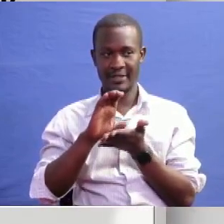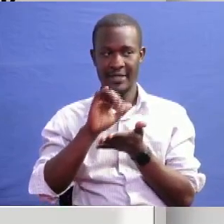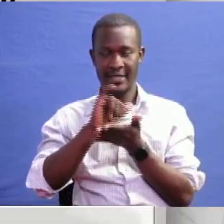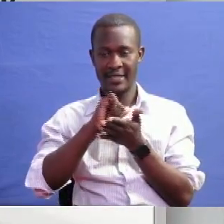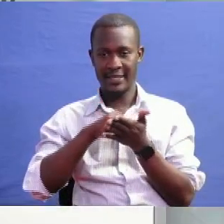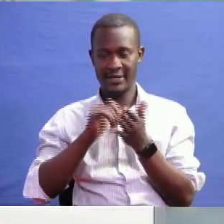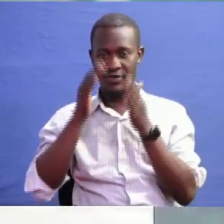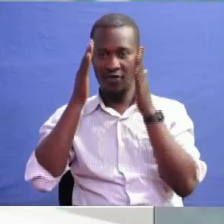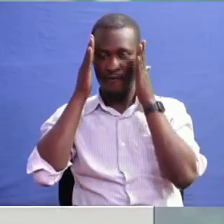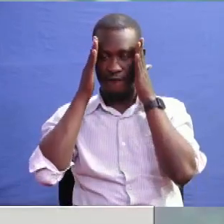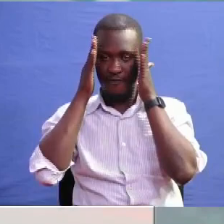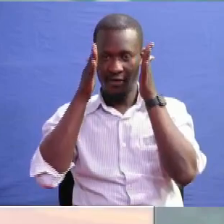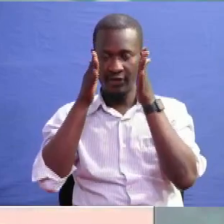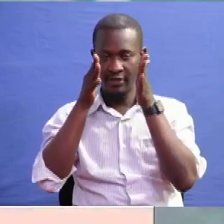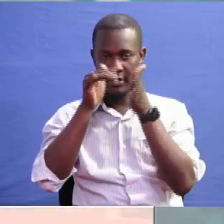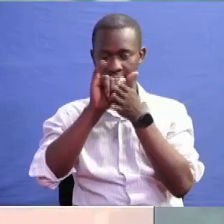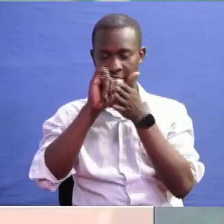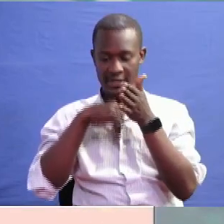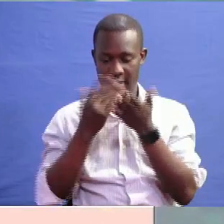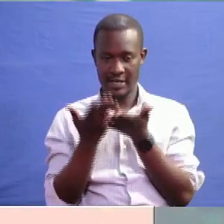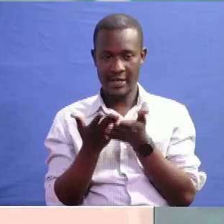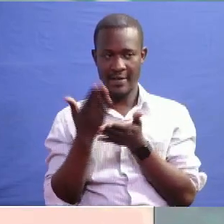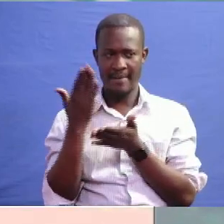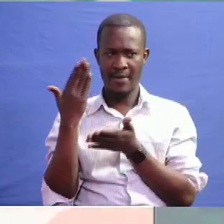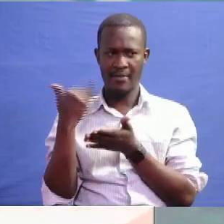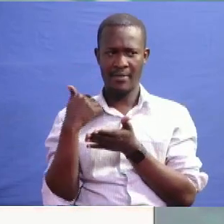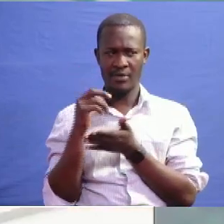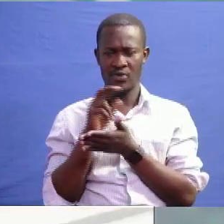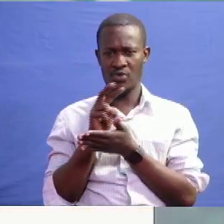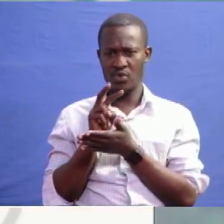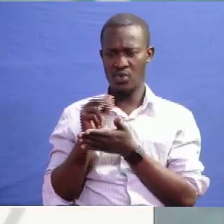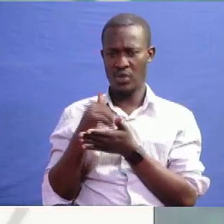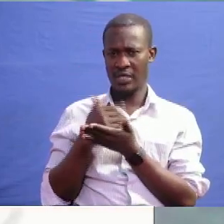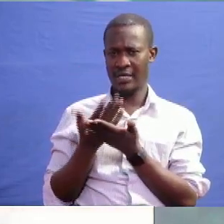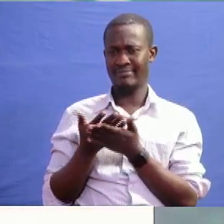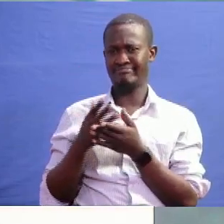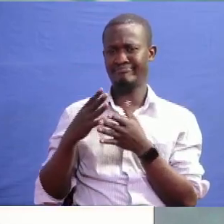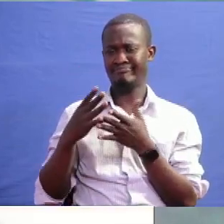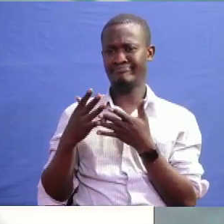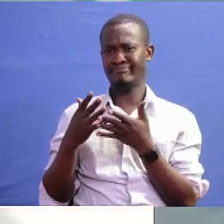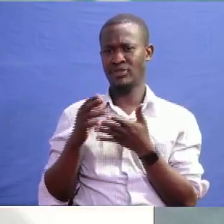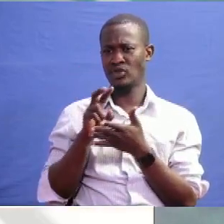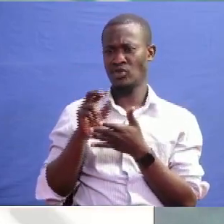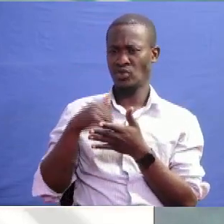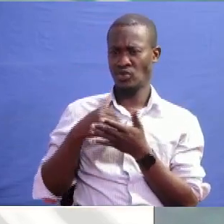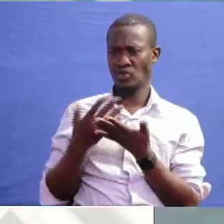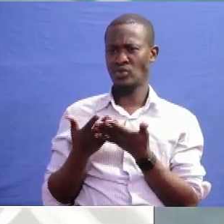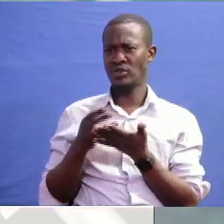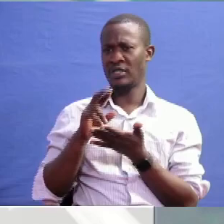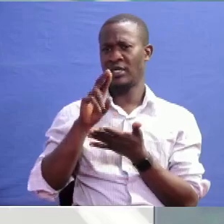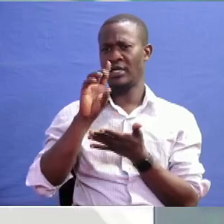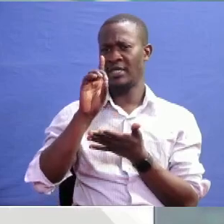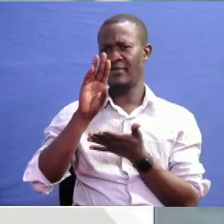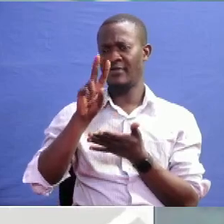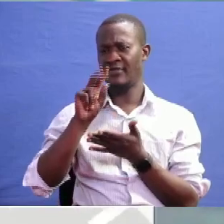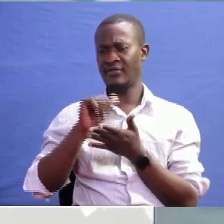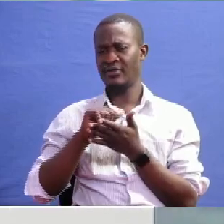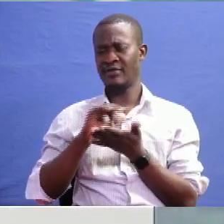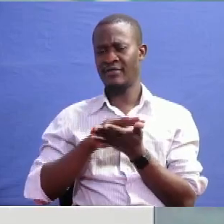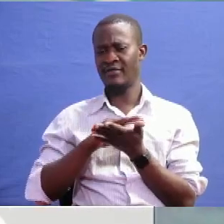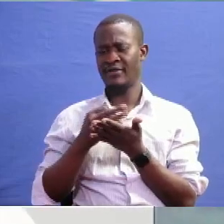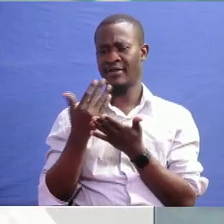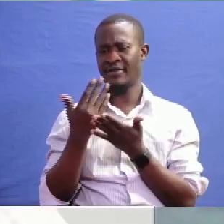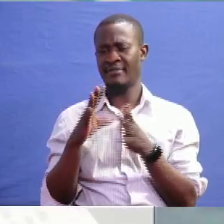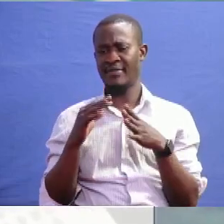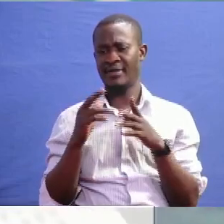that's the focus on equity. Previously, we were looking at equality because, like, you look at the DUC was funding people at the same